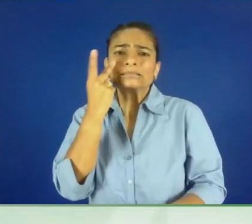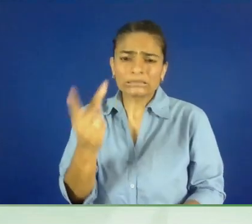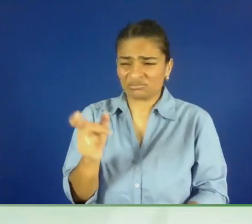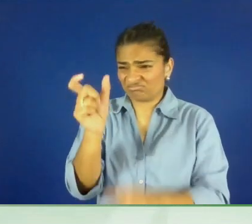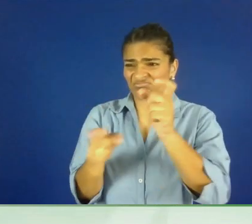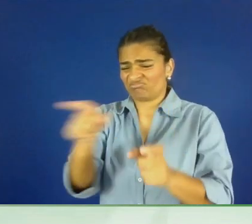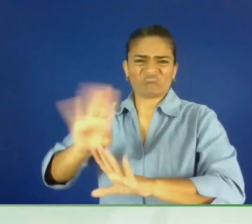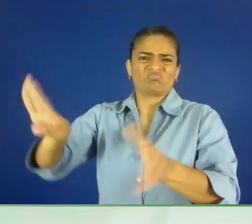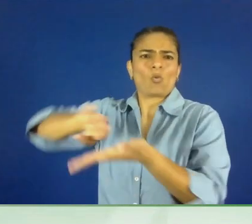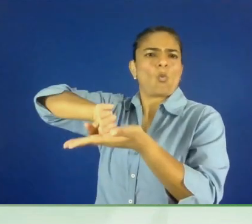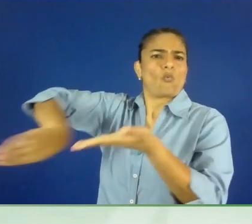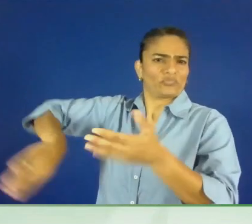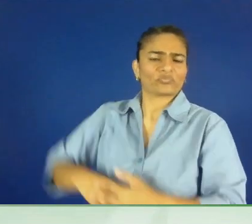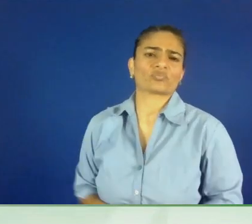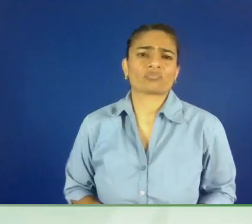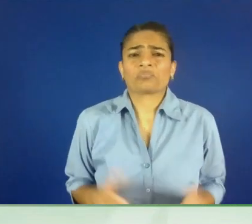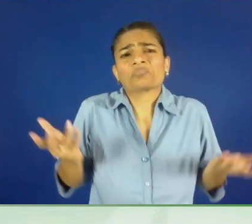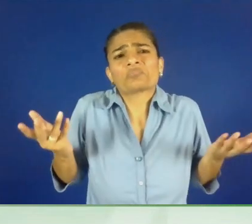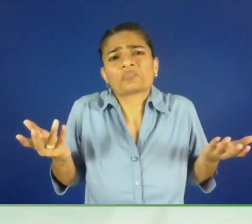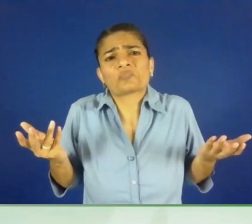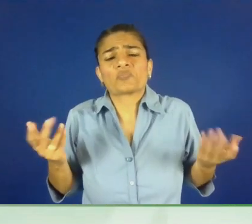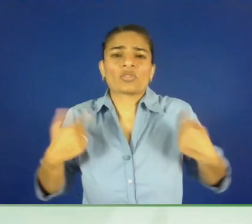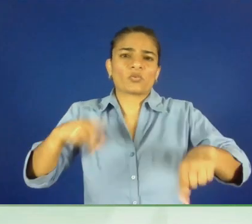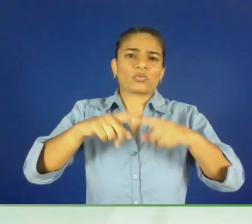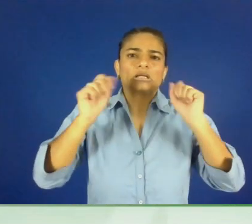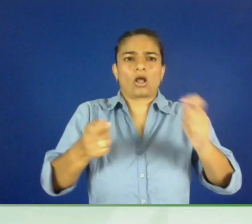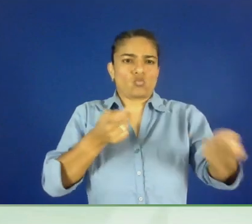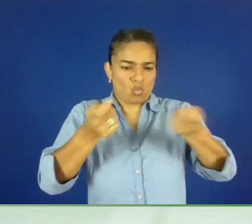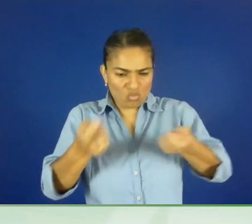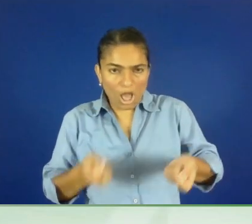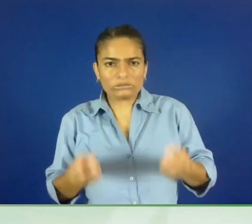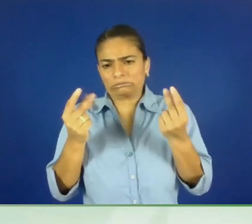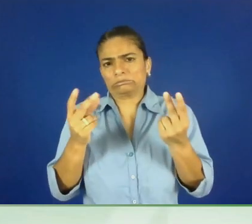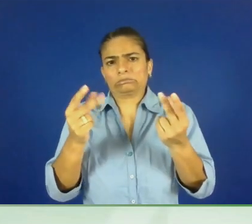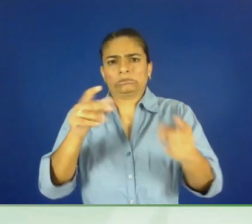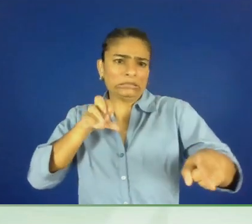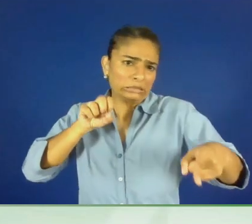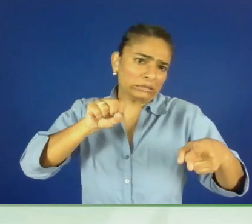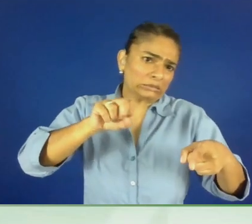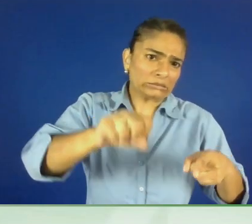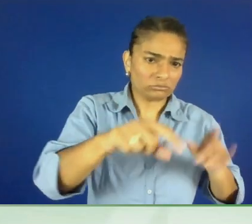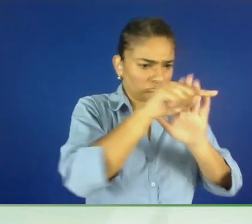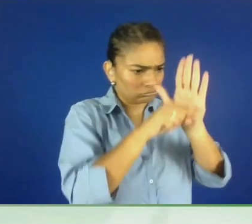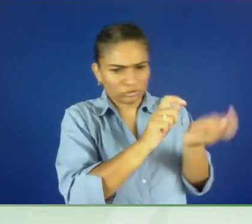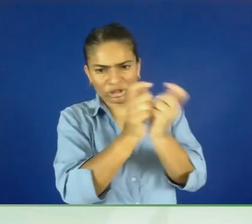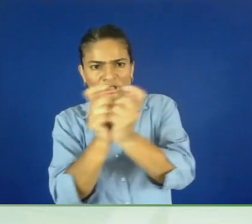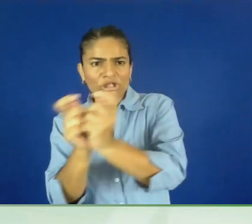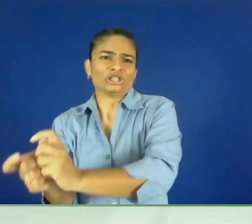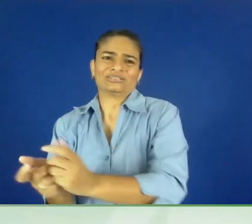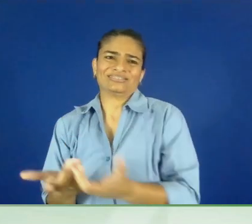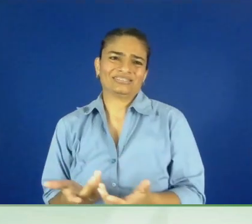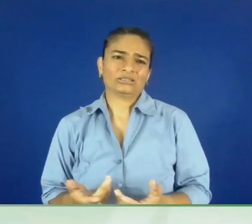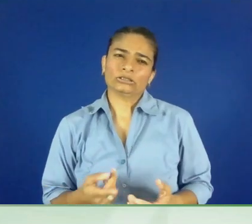be unlawful not to tell people what tools are going to be used that they're going to encounter so they can ask for adjustments.